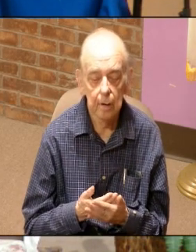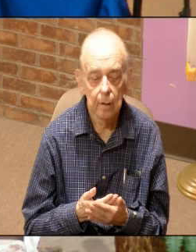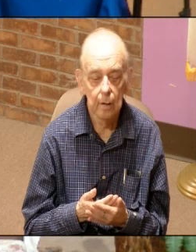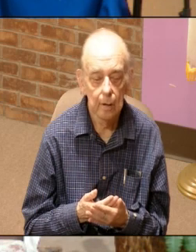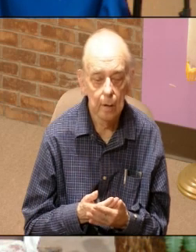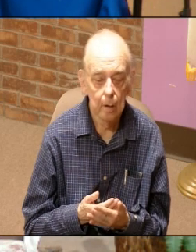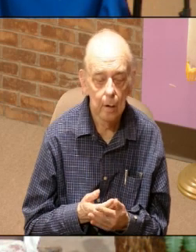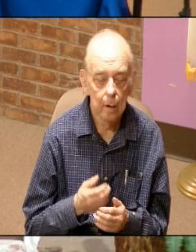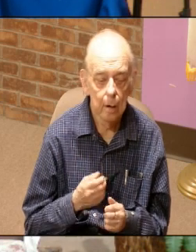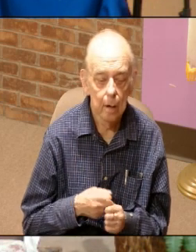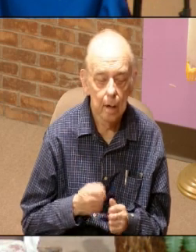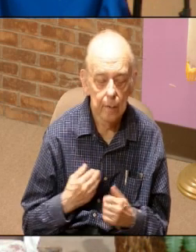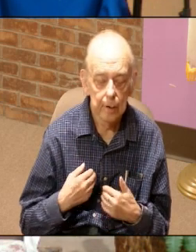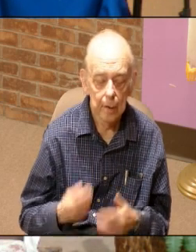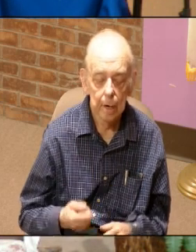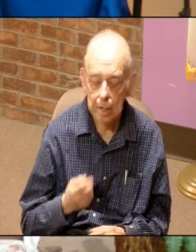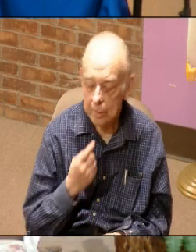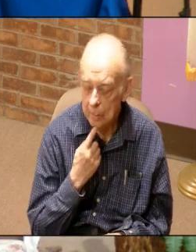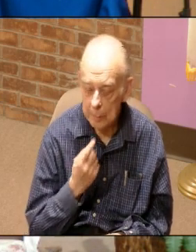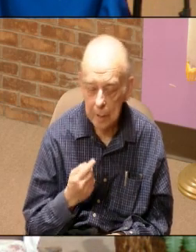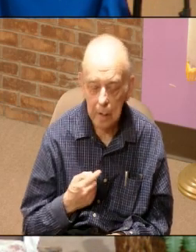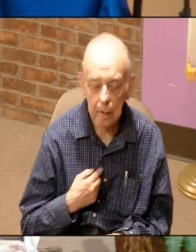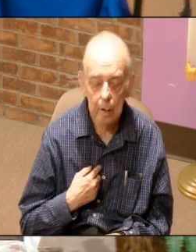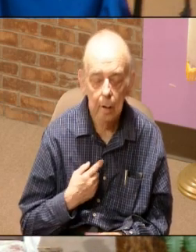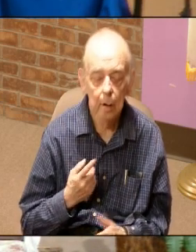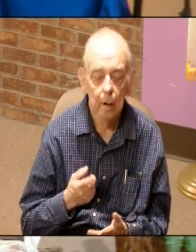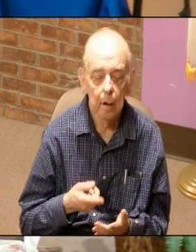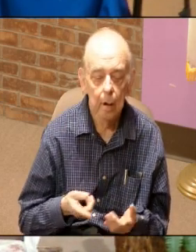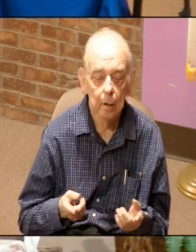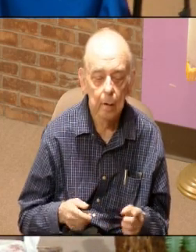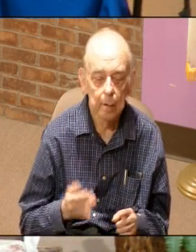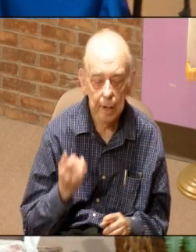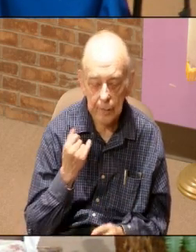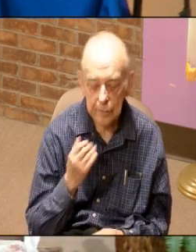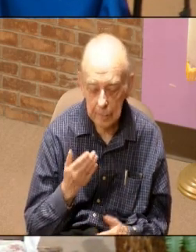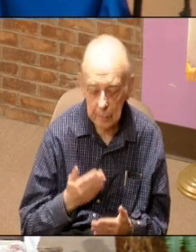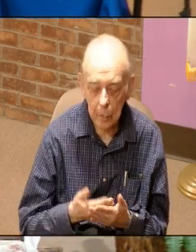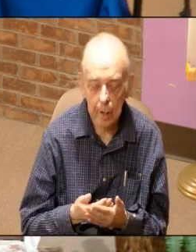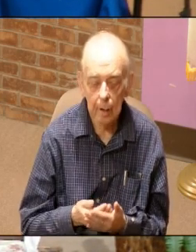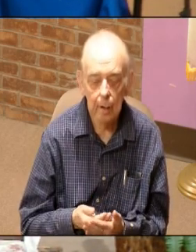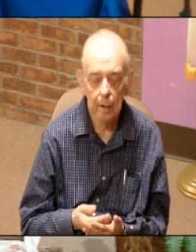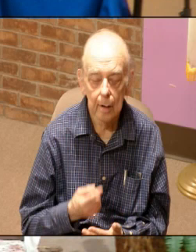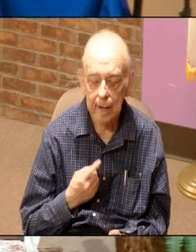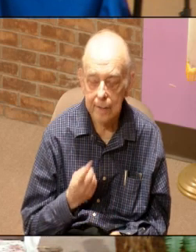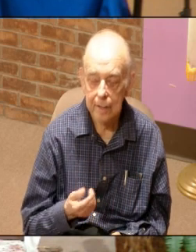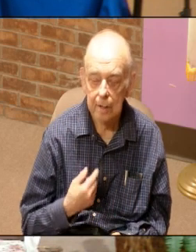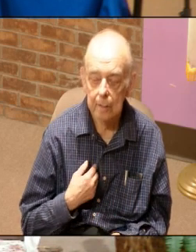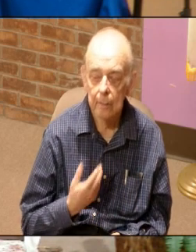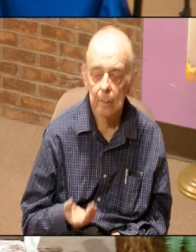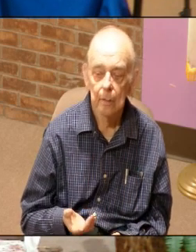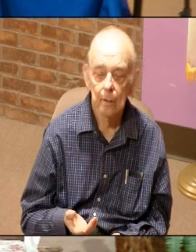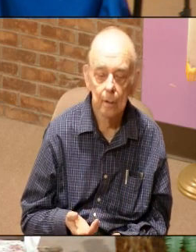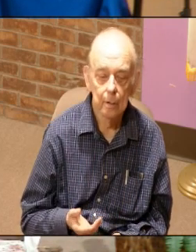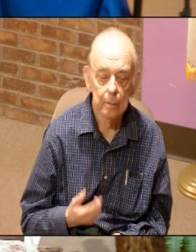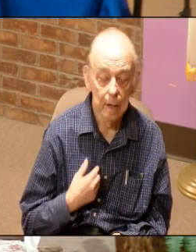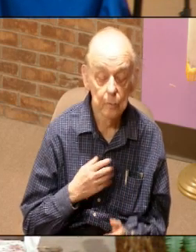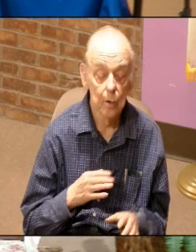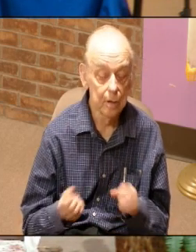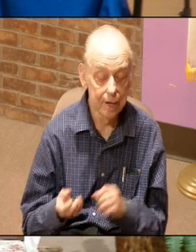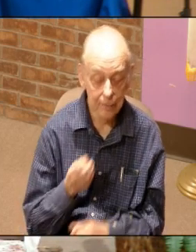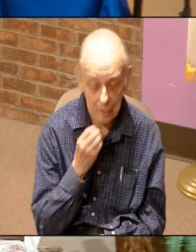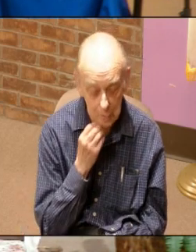and everybody told me what happens if it's a boy and I said I'm leaving home